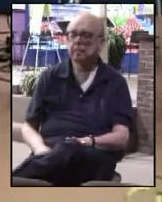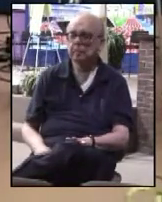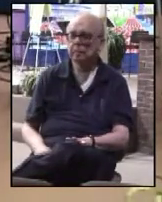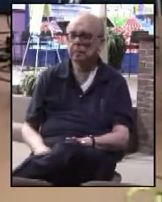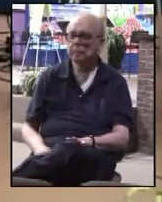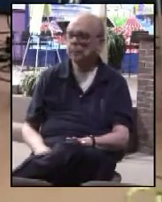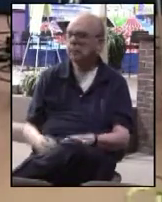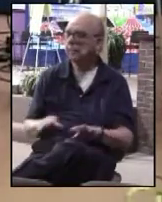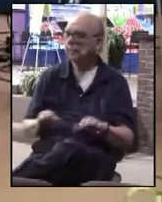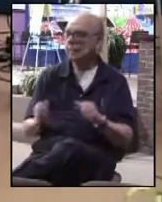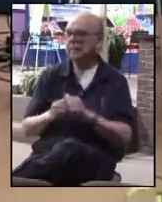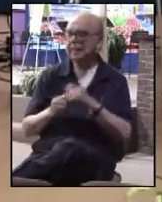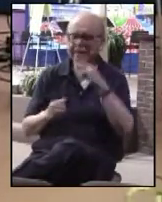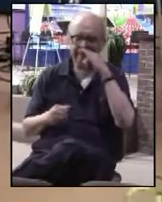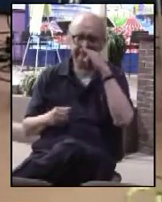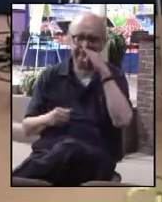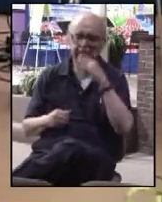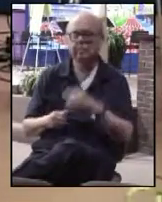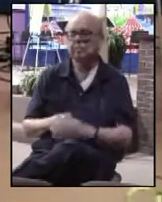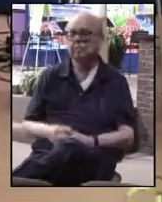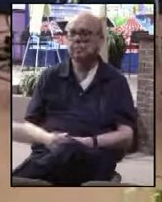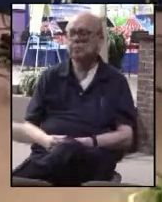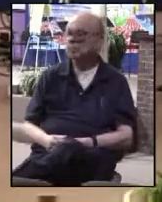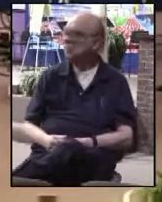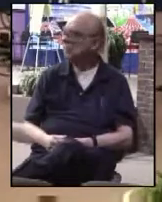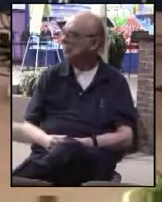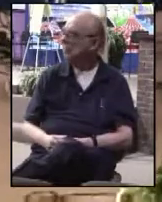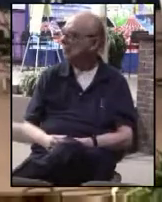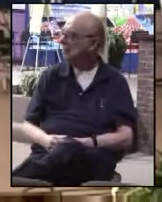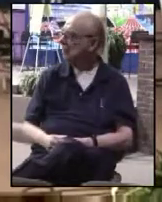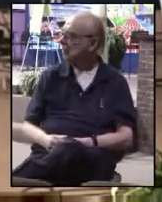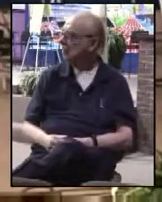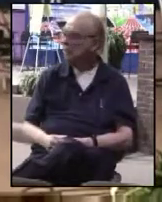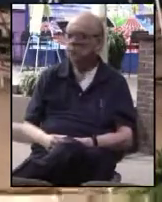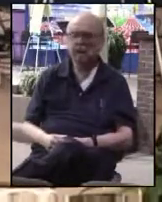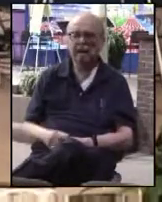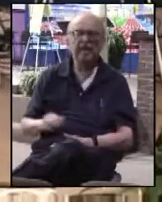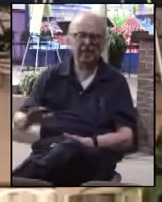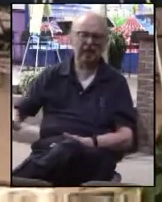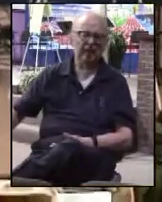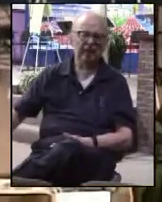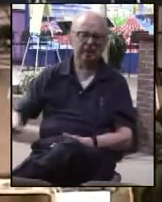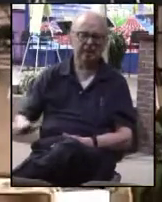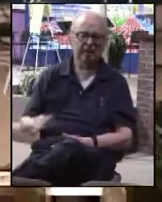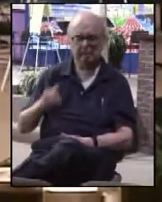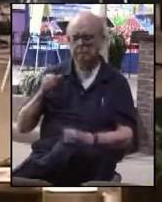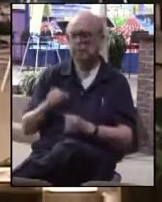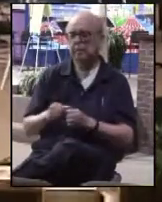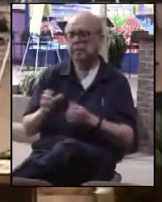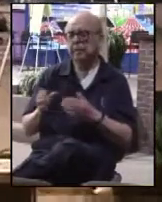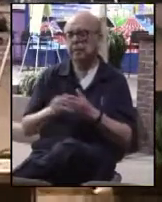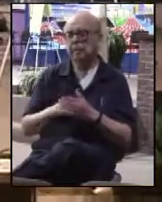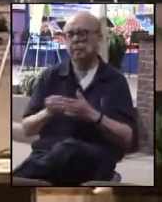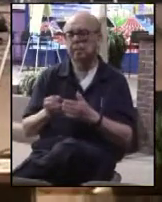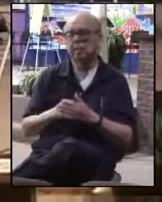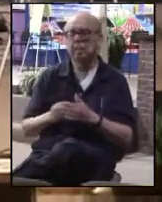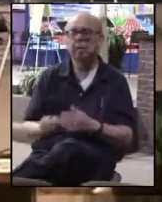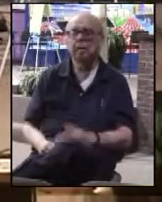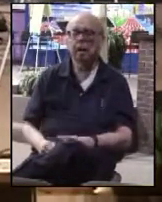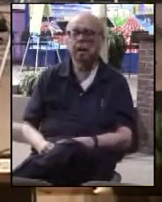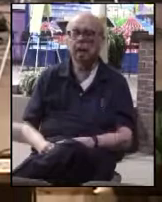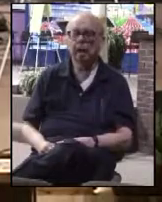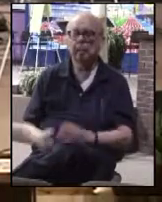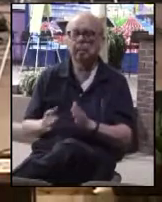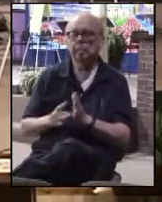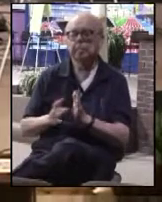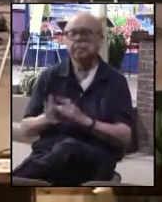we did this with the kids all during the little kids remember that song that